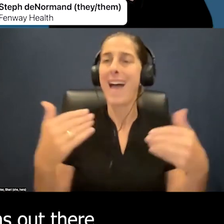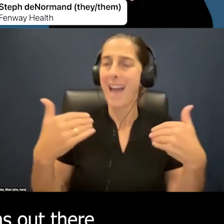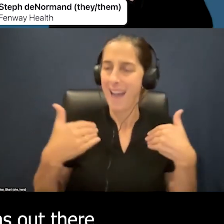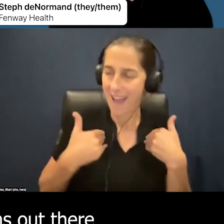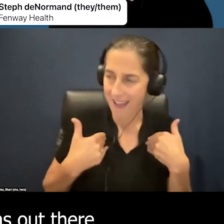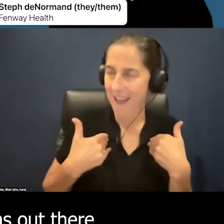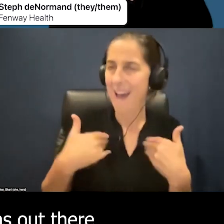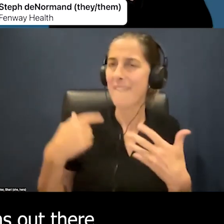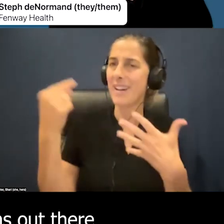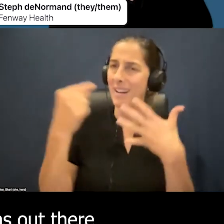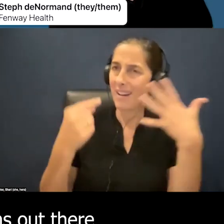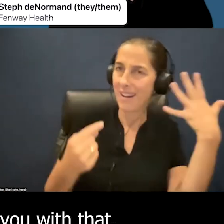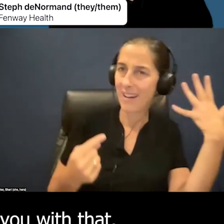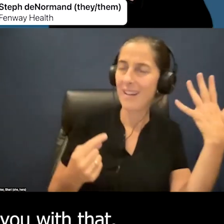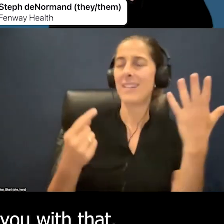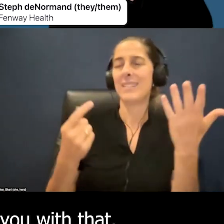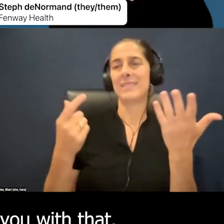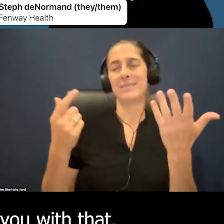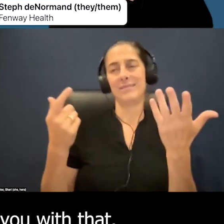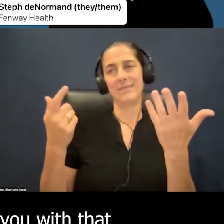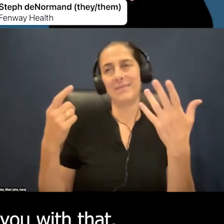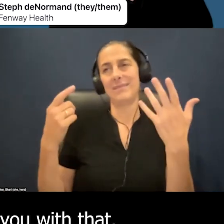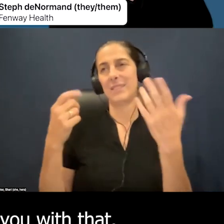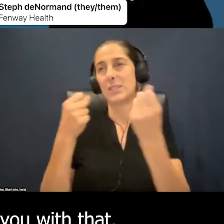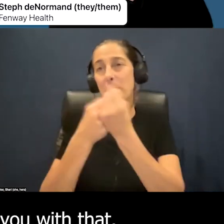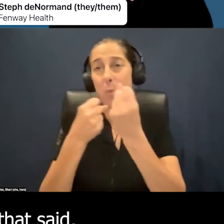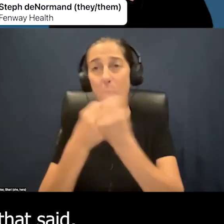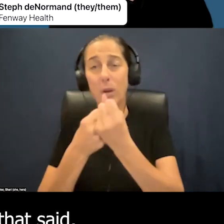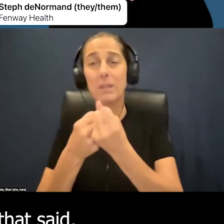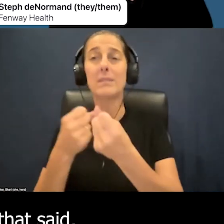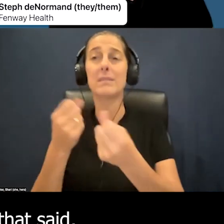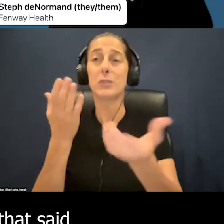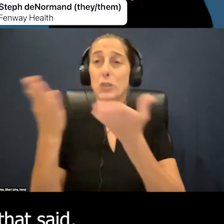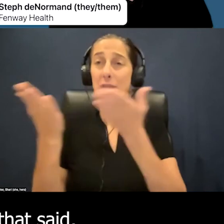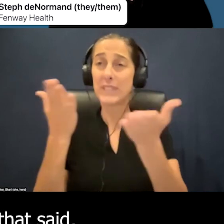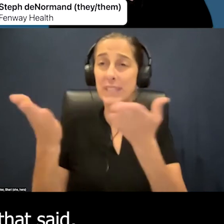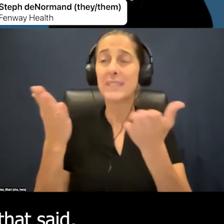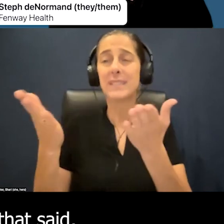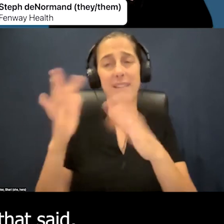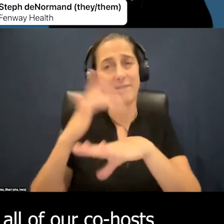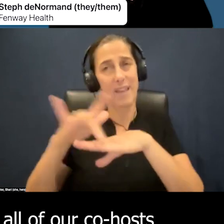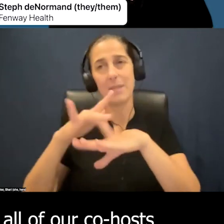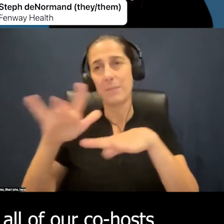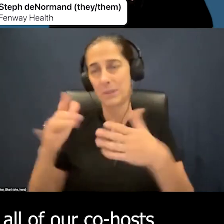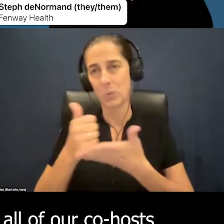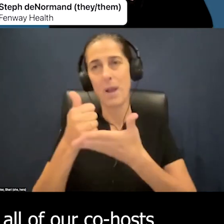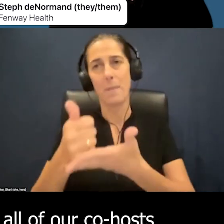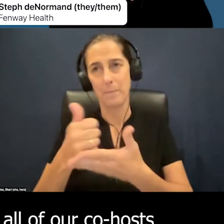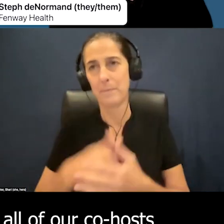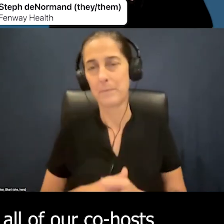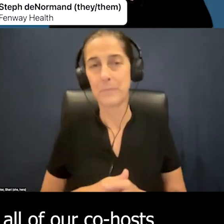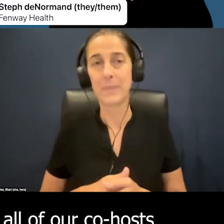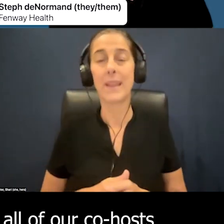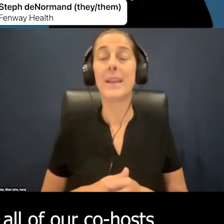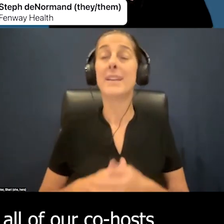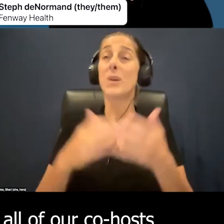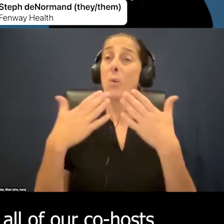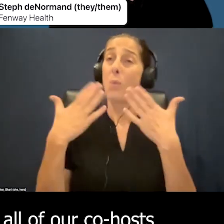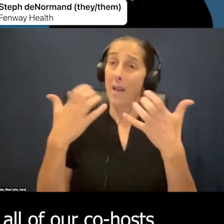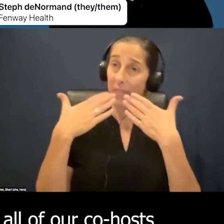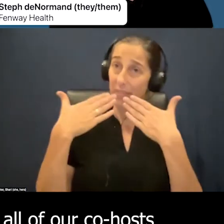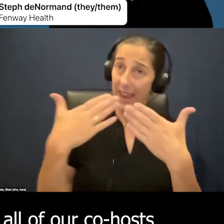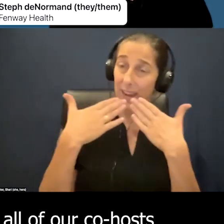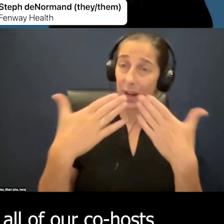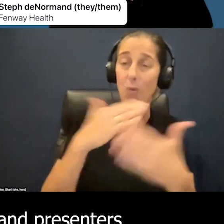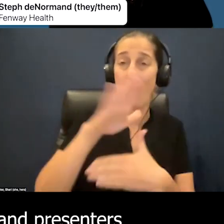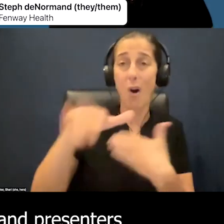support systems out there that exist to help you with that. And so with that said, thank you so much to all of our